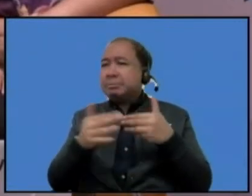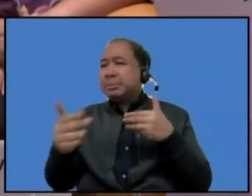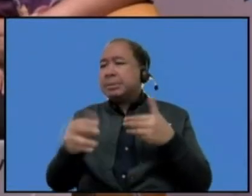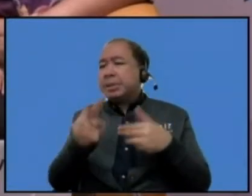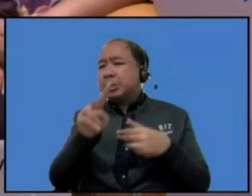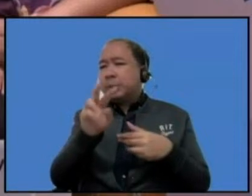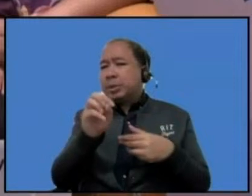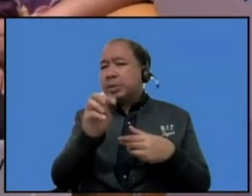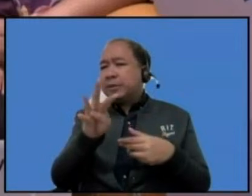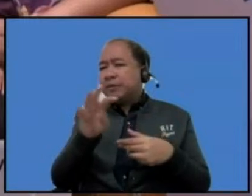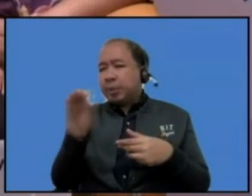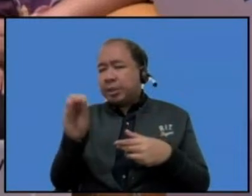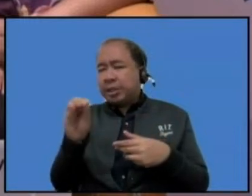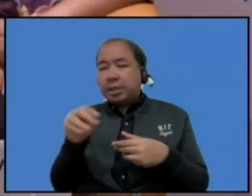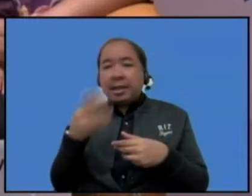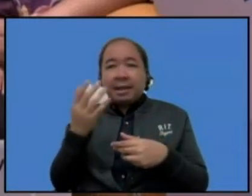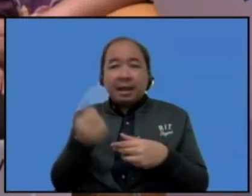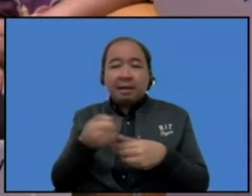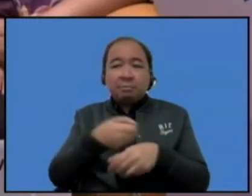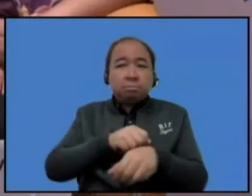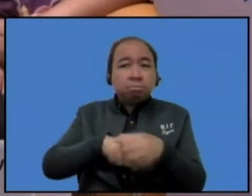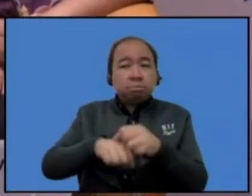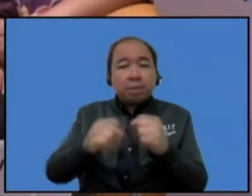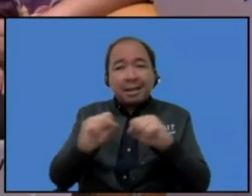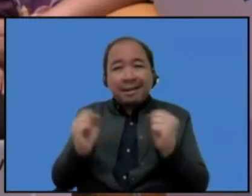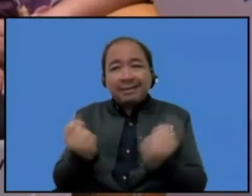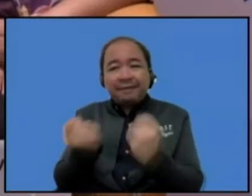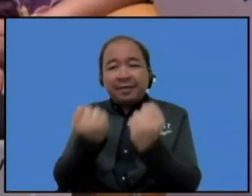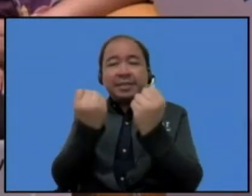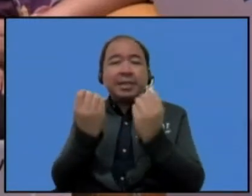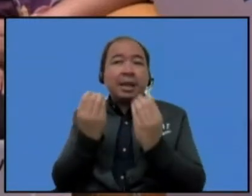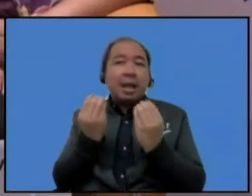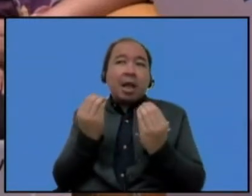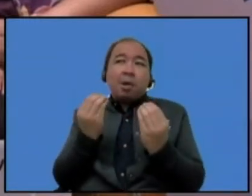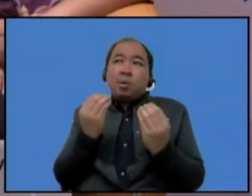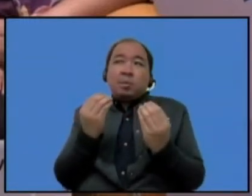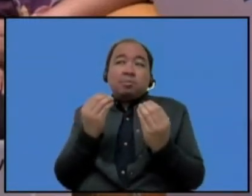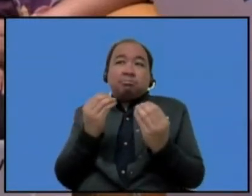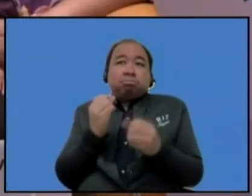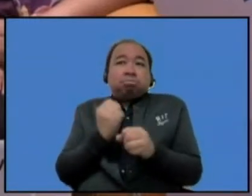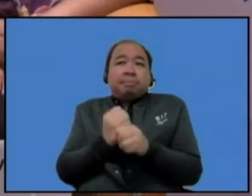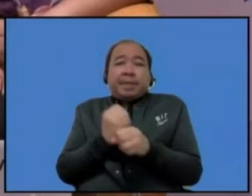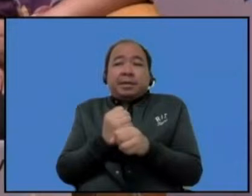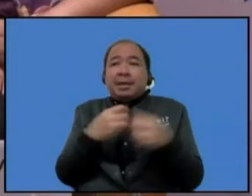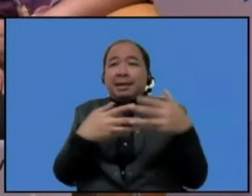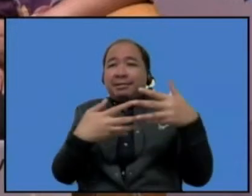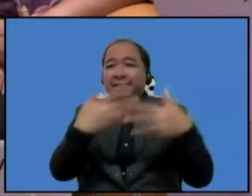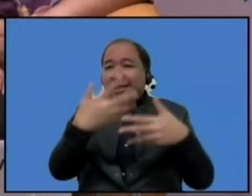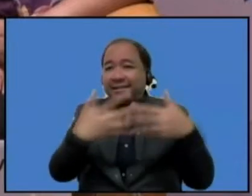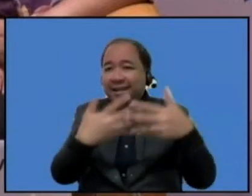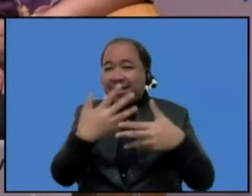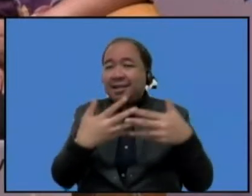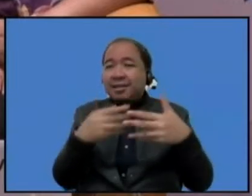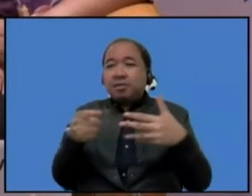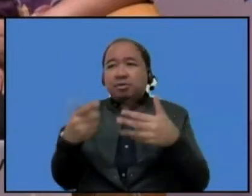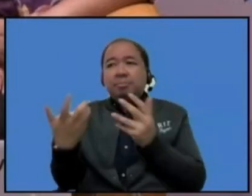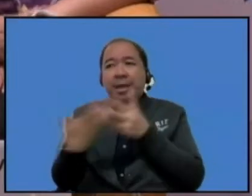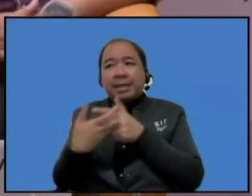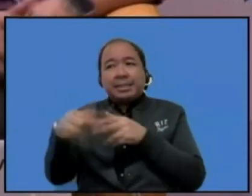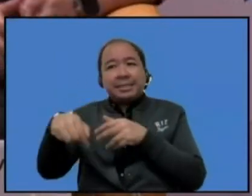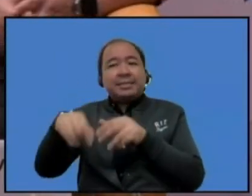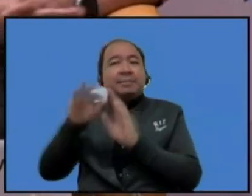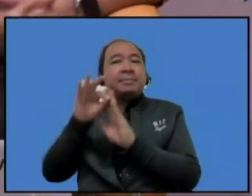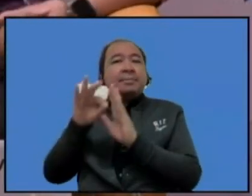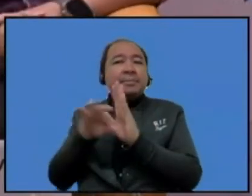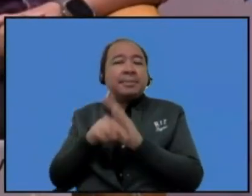have activities on creating data in the frame of this policy.